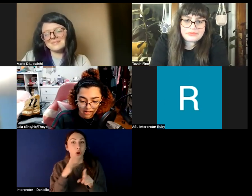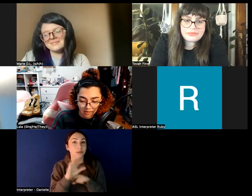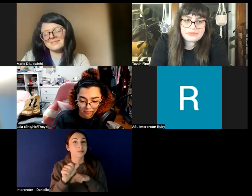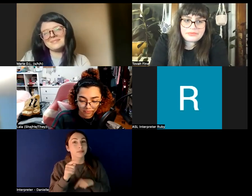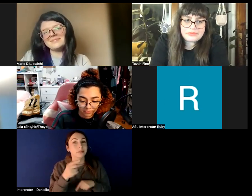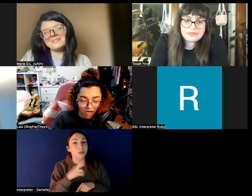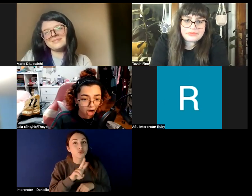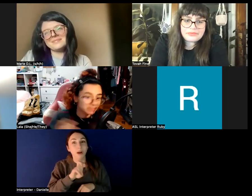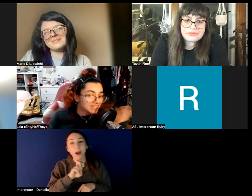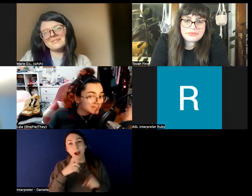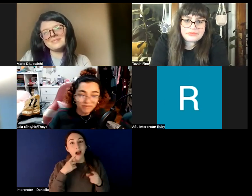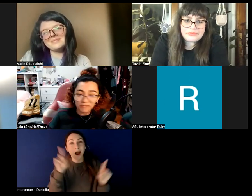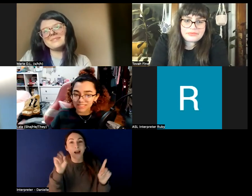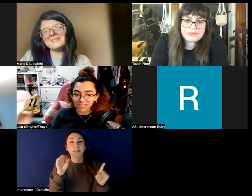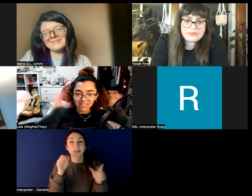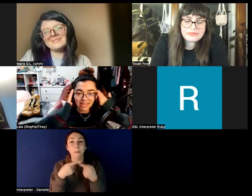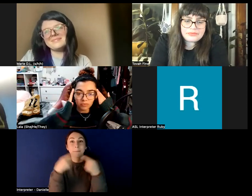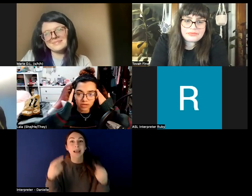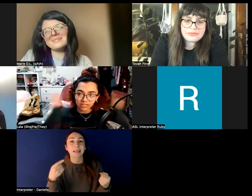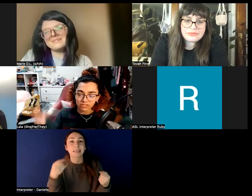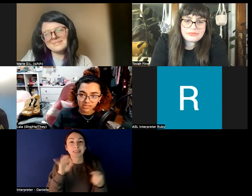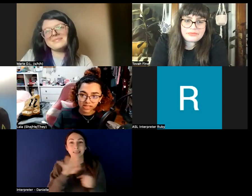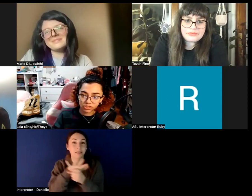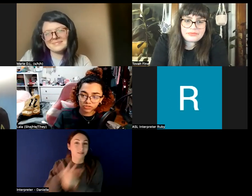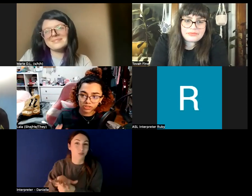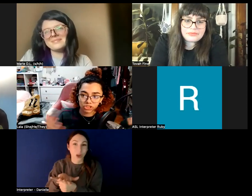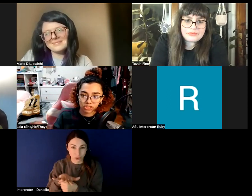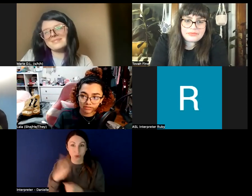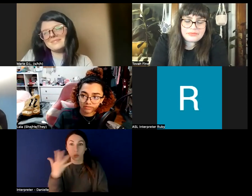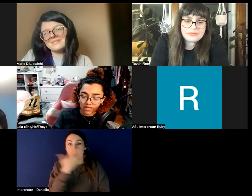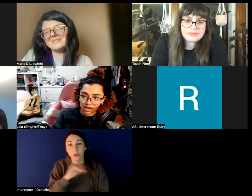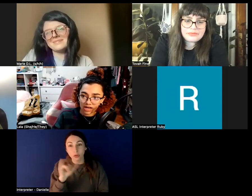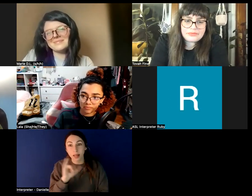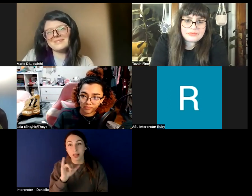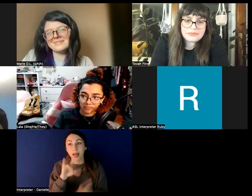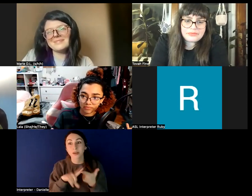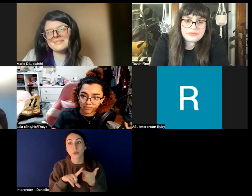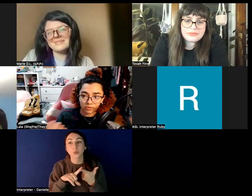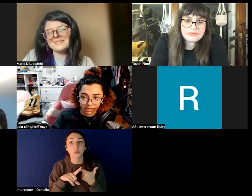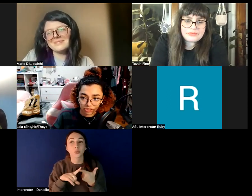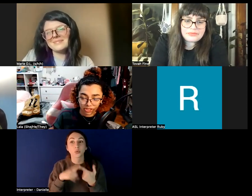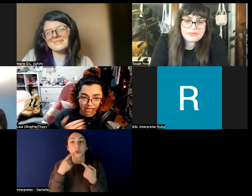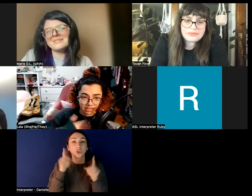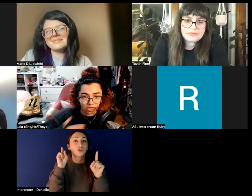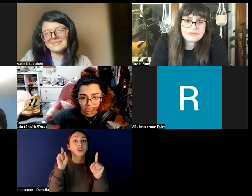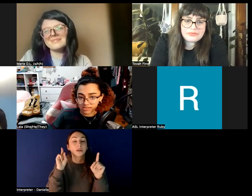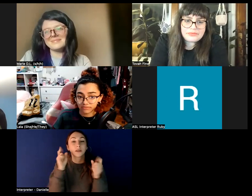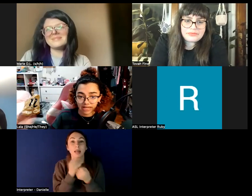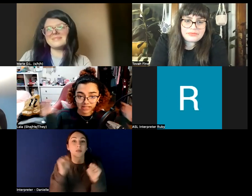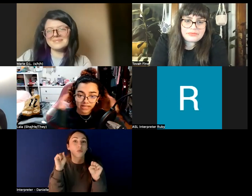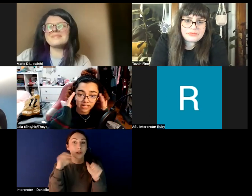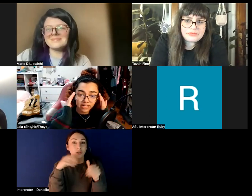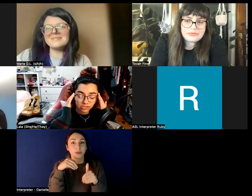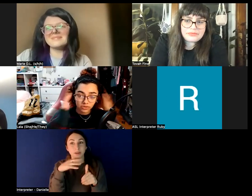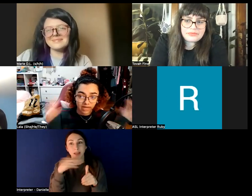means the opposite of oppression and what it looks like to achieve liberation in the process of